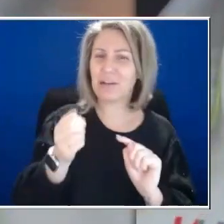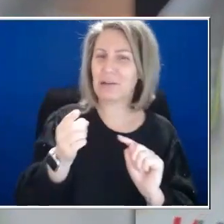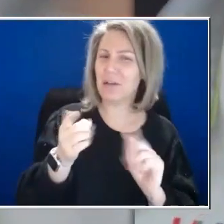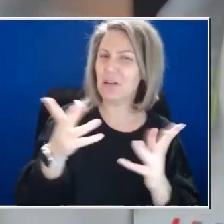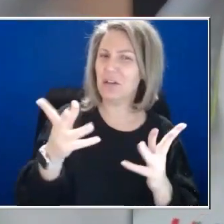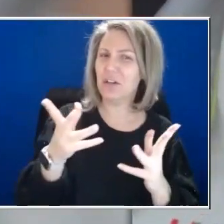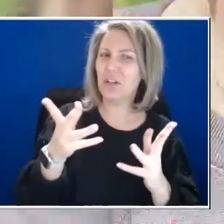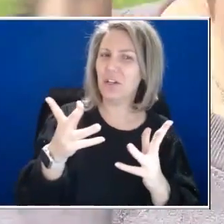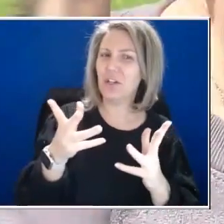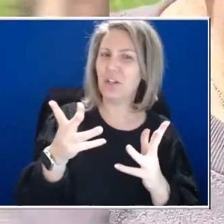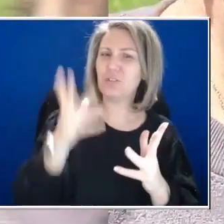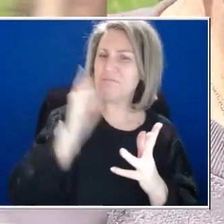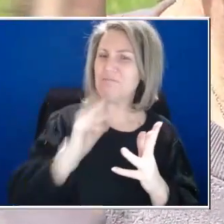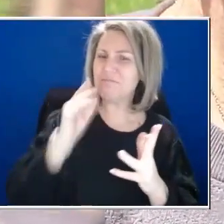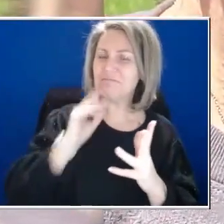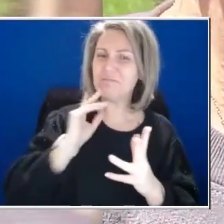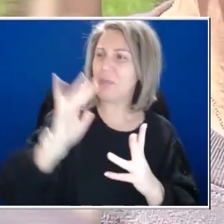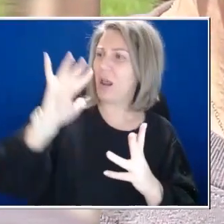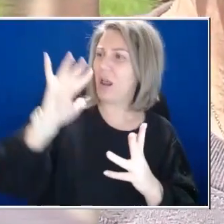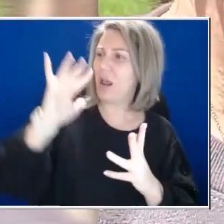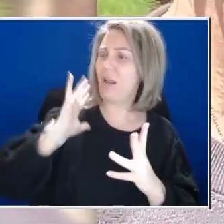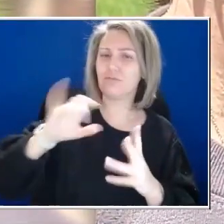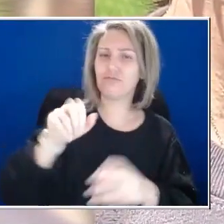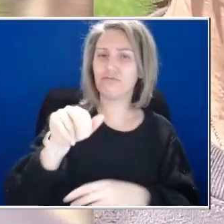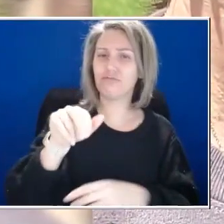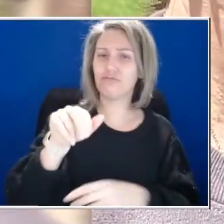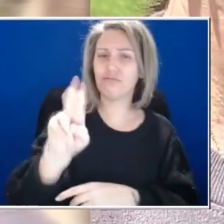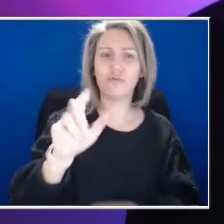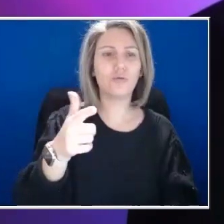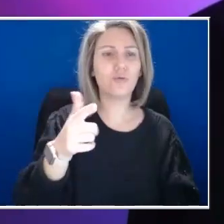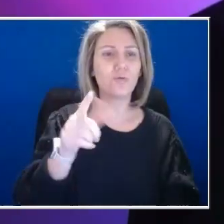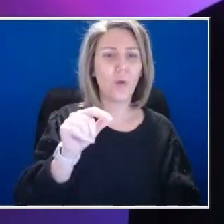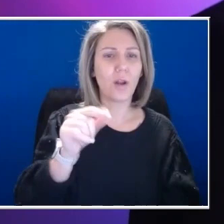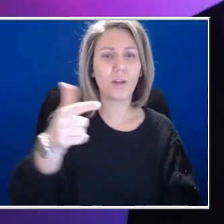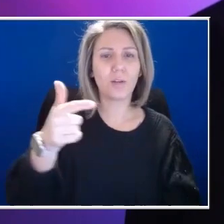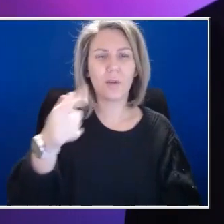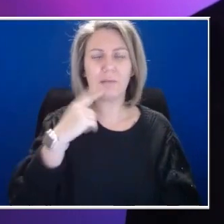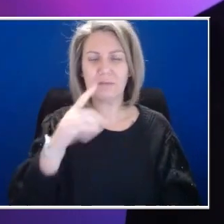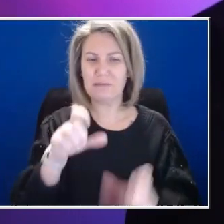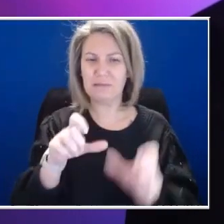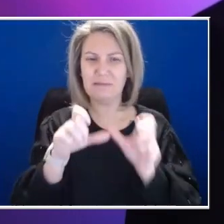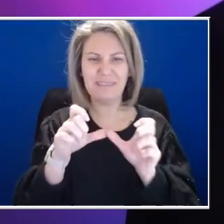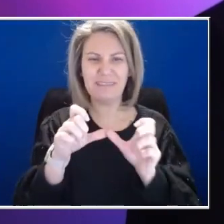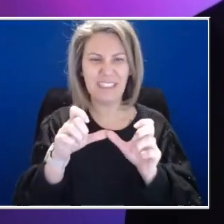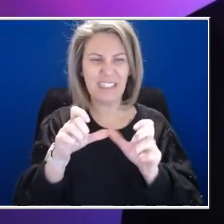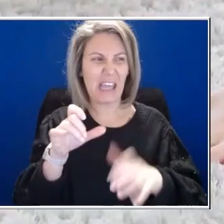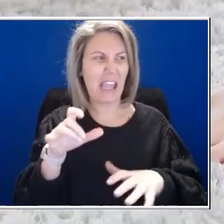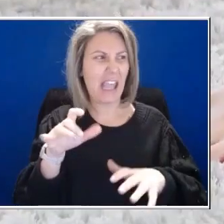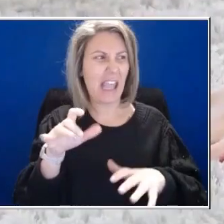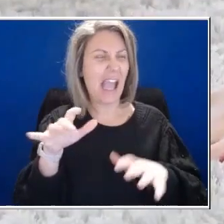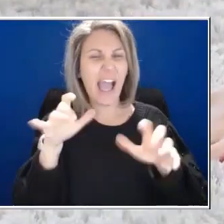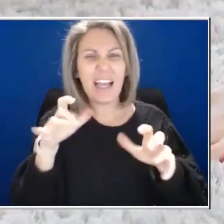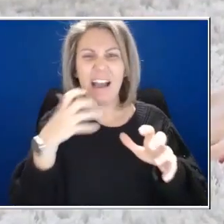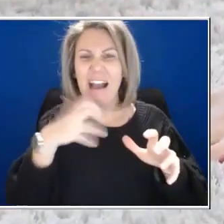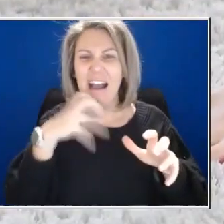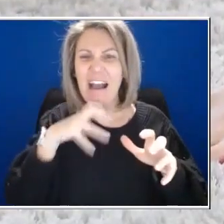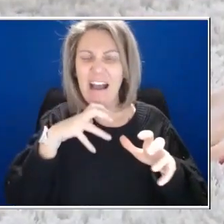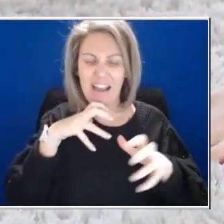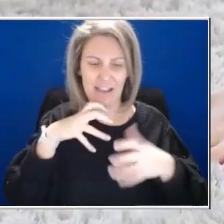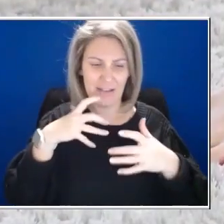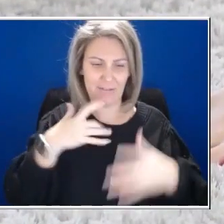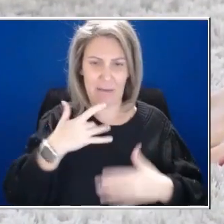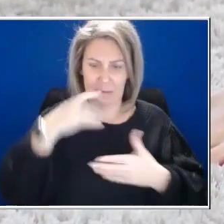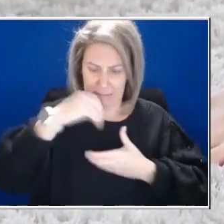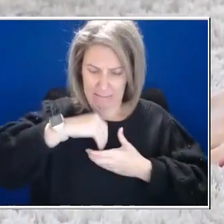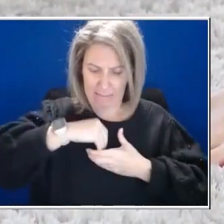of 2021. I felt as though I had a constant icy hot feeling with inside my body. It was a pain that